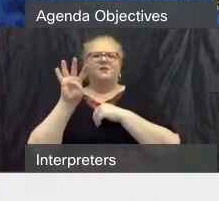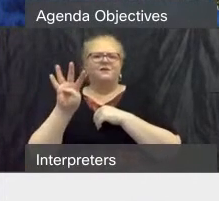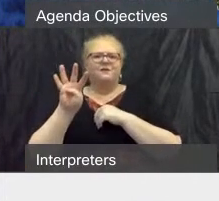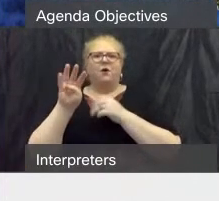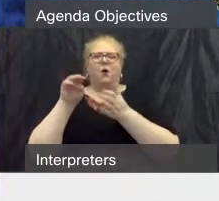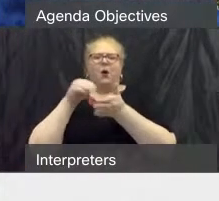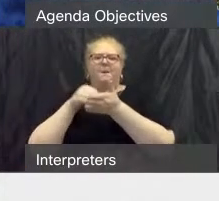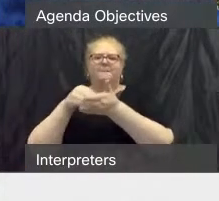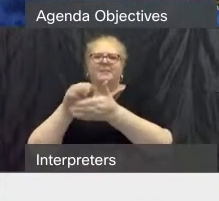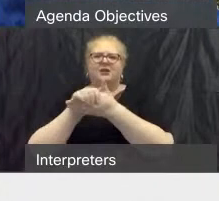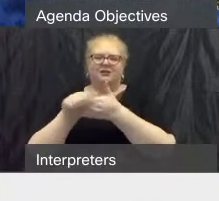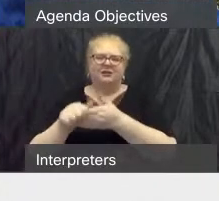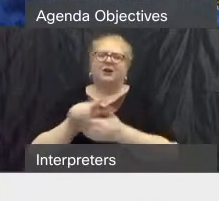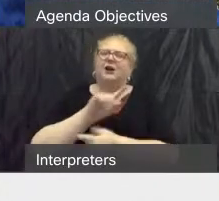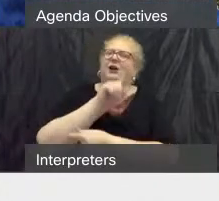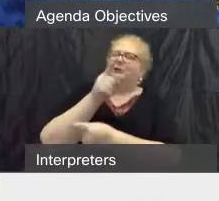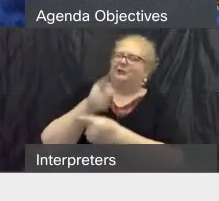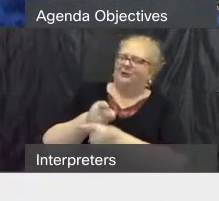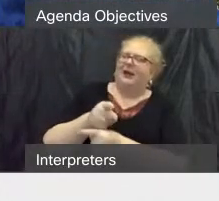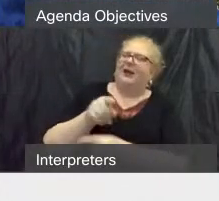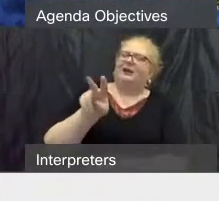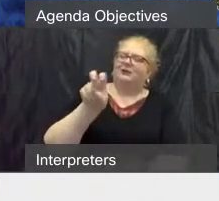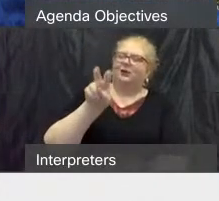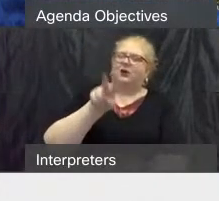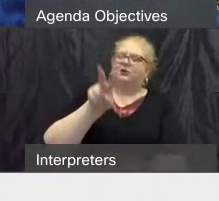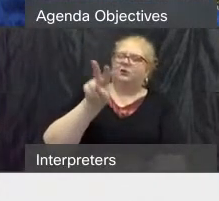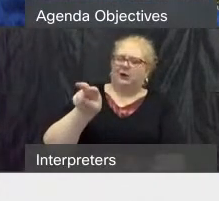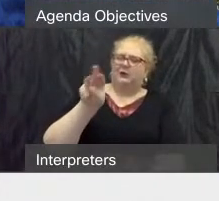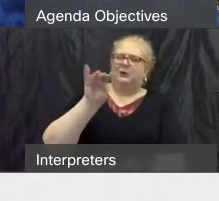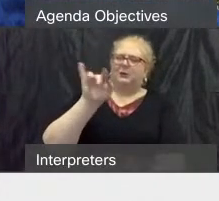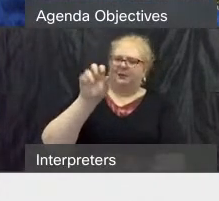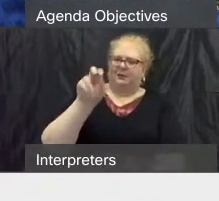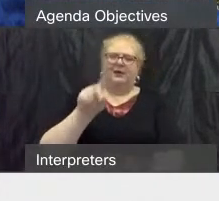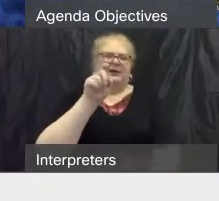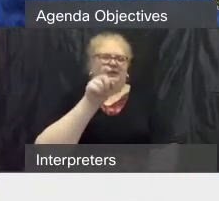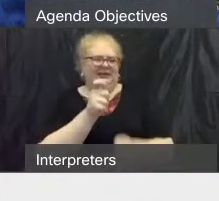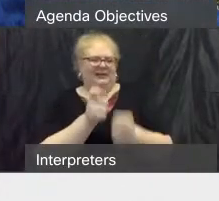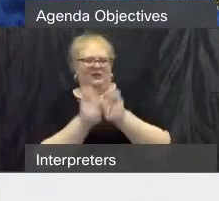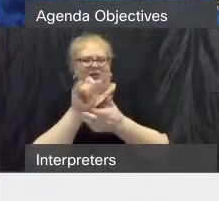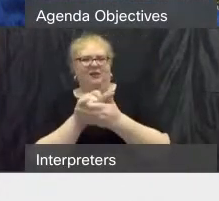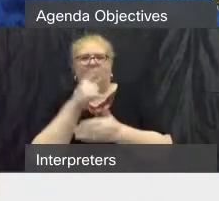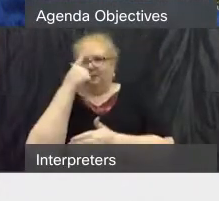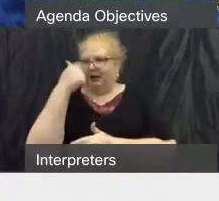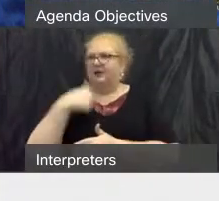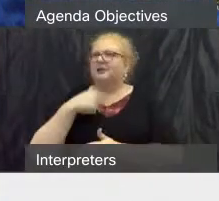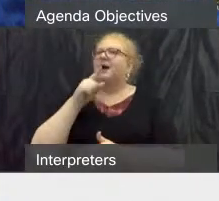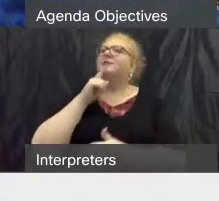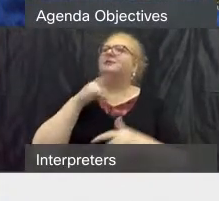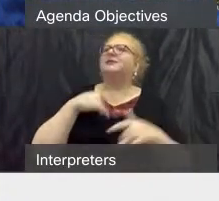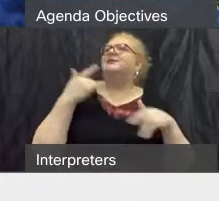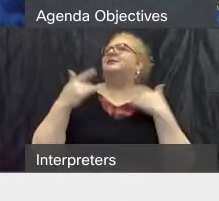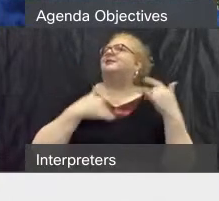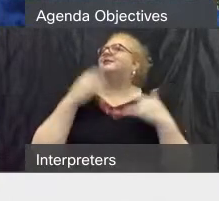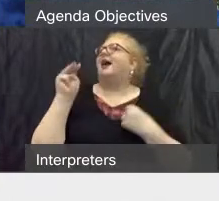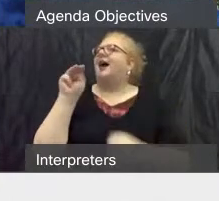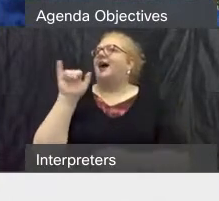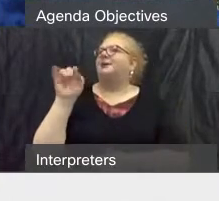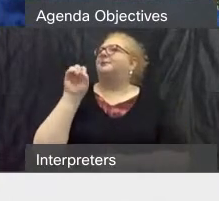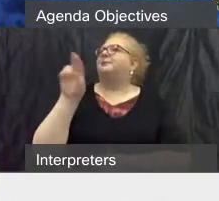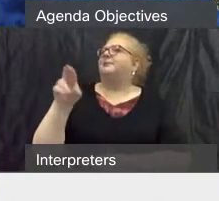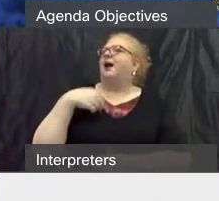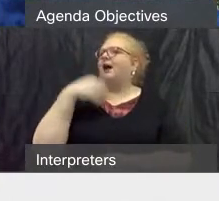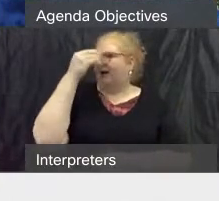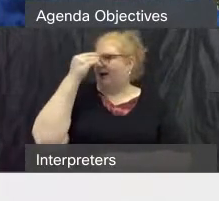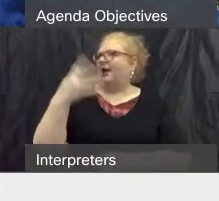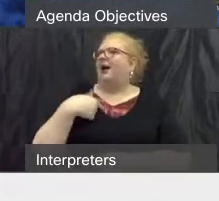It's 222 million. So that needs to be corrected, right? Right. I tell you, I got excited, Mayor, when I saw that. I thought we had another $4